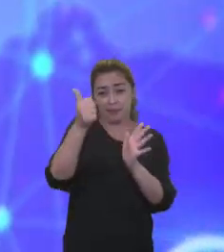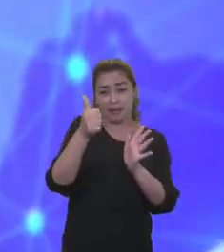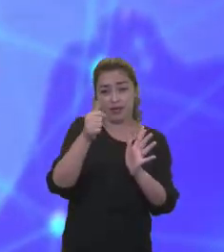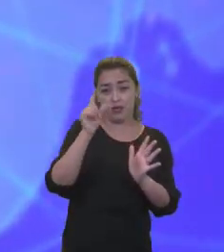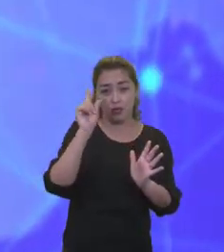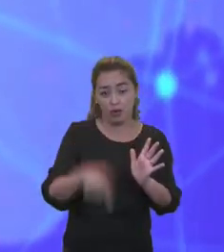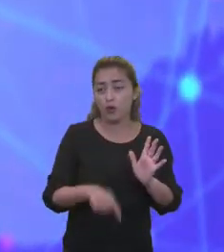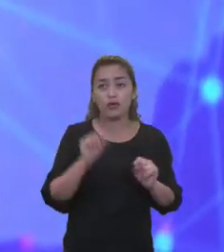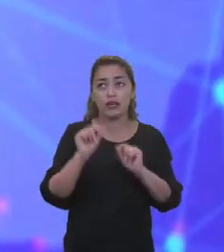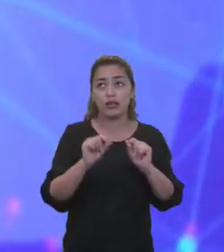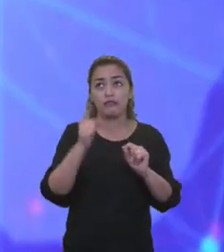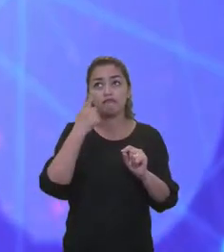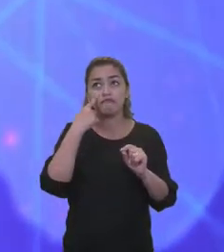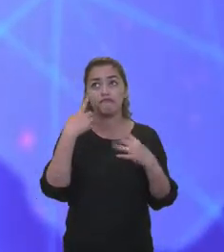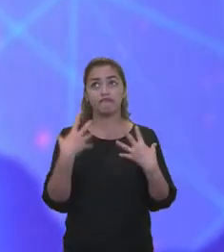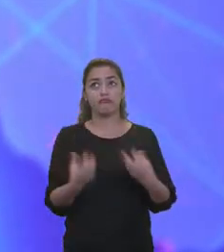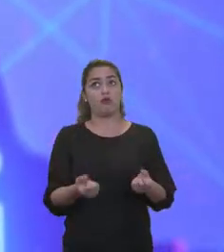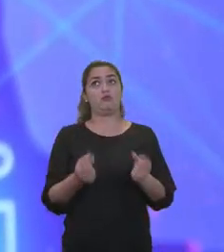tasks